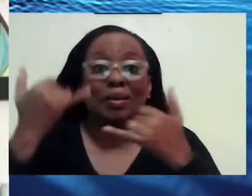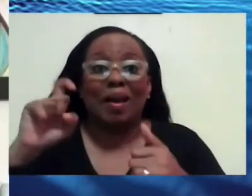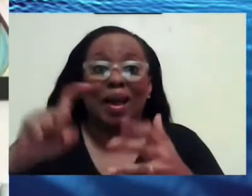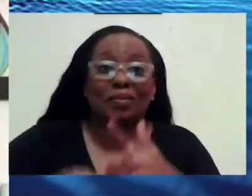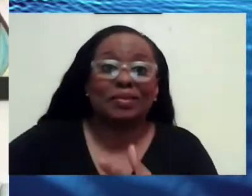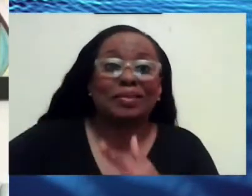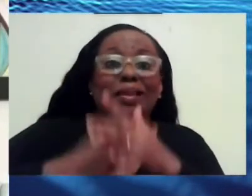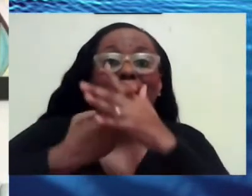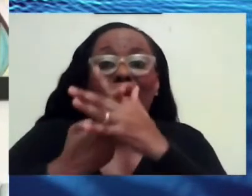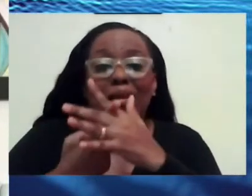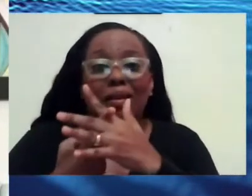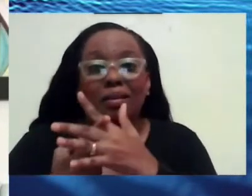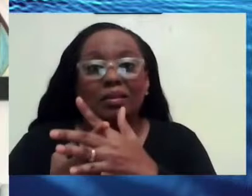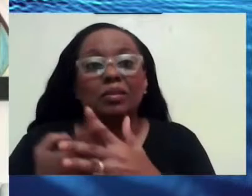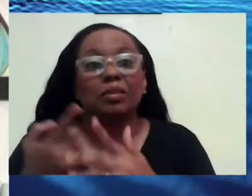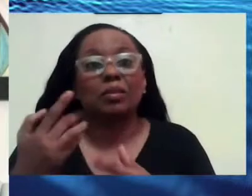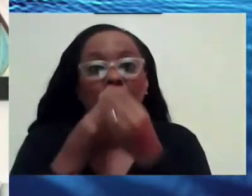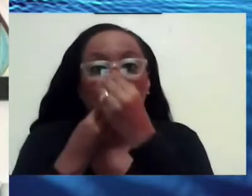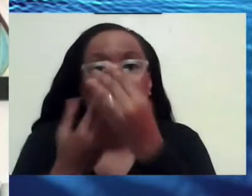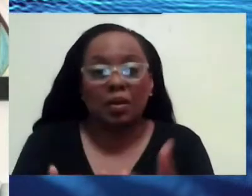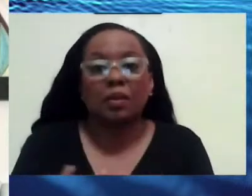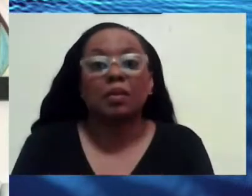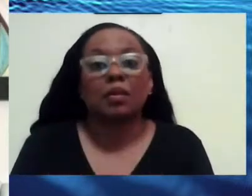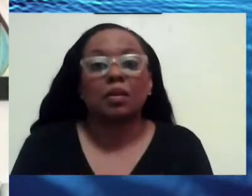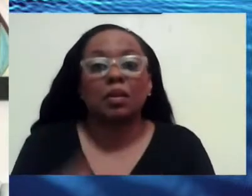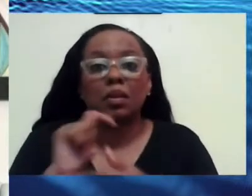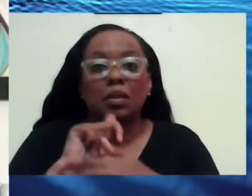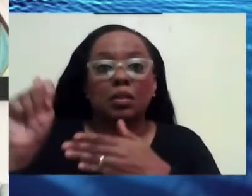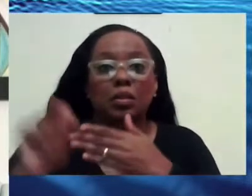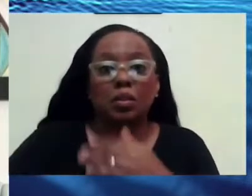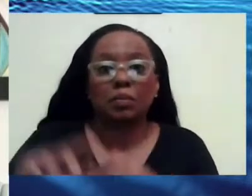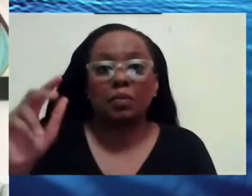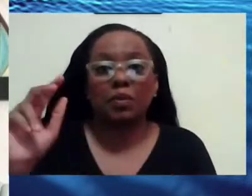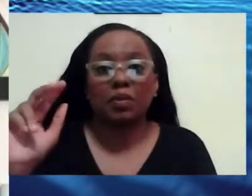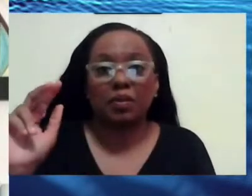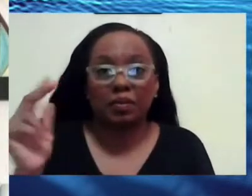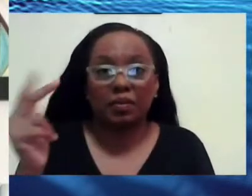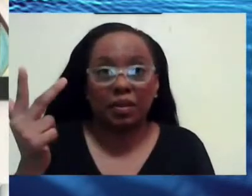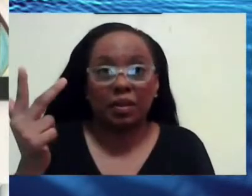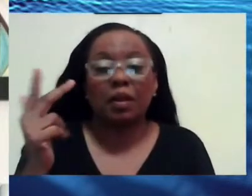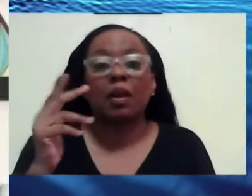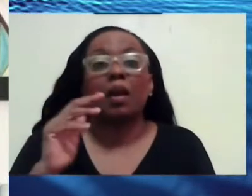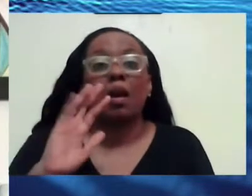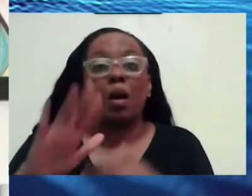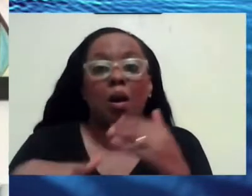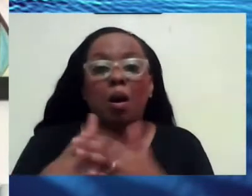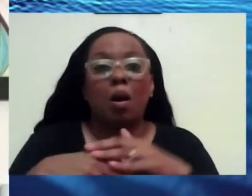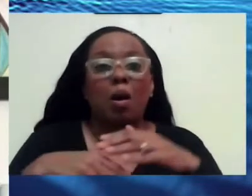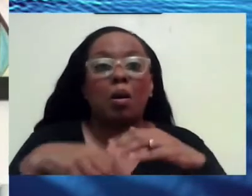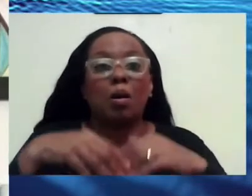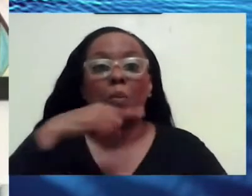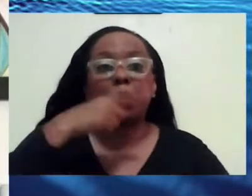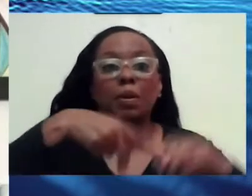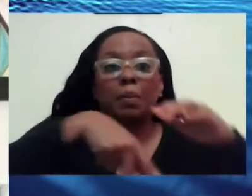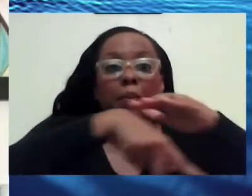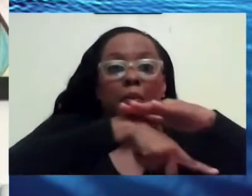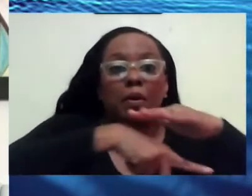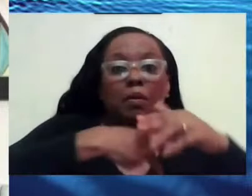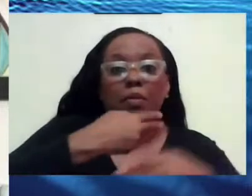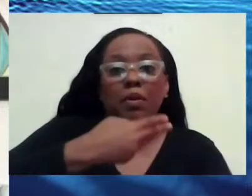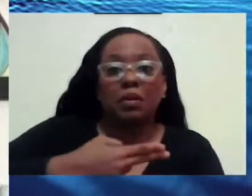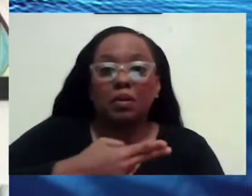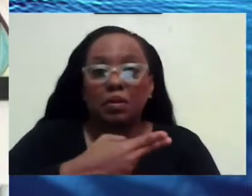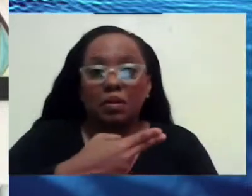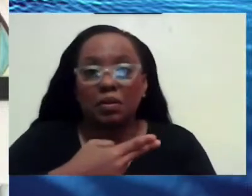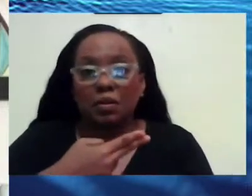to advise that for term 3, this will now commence for all public nursery, primary, and secondary schools on Monday,